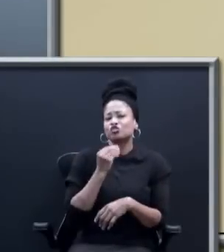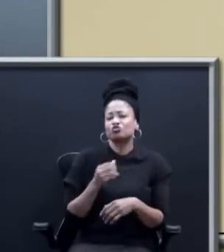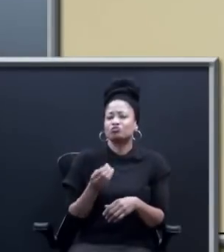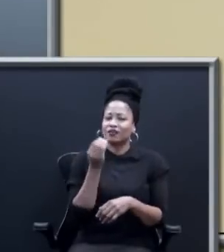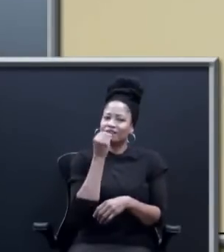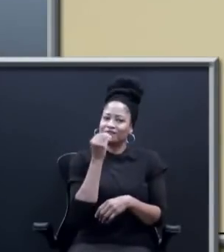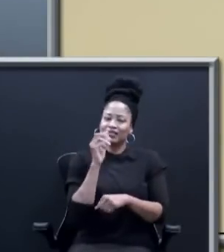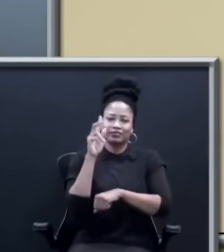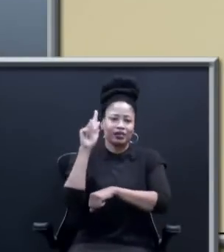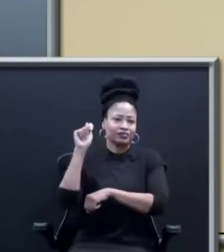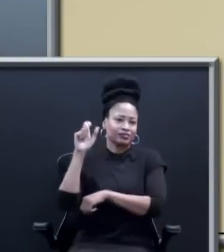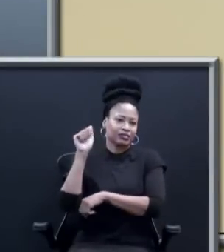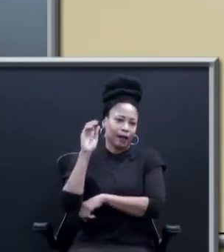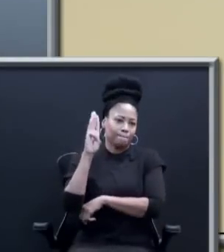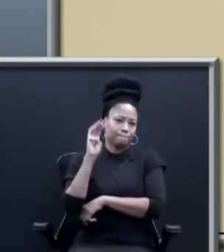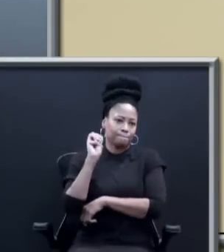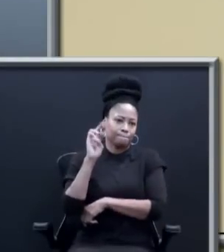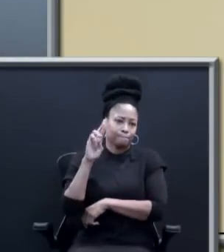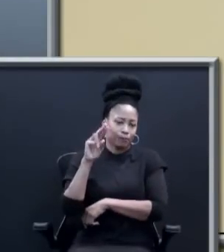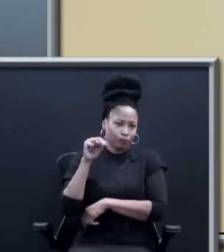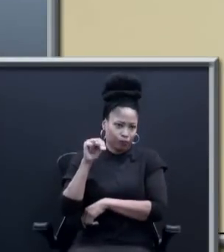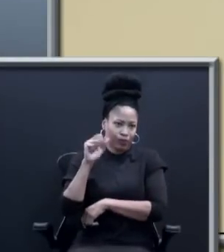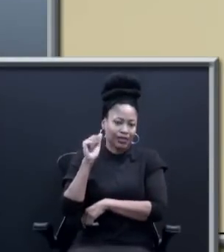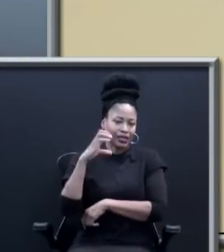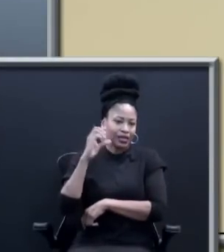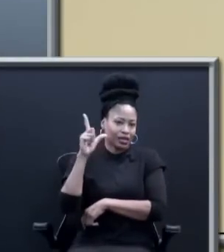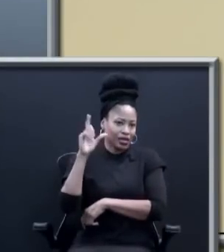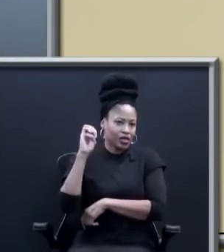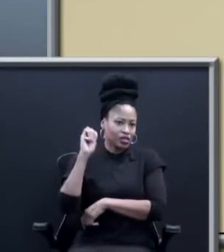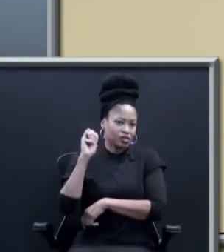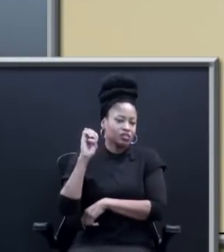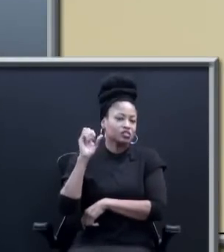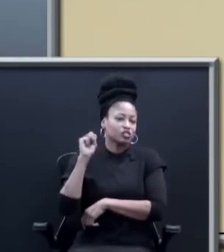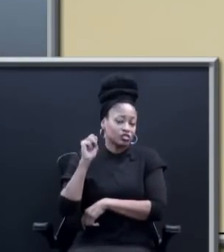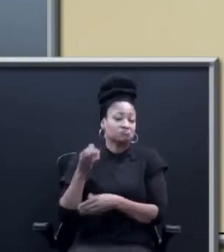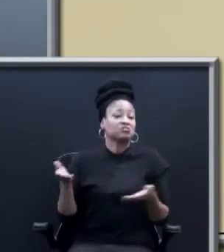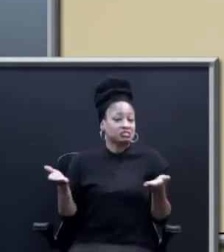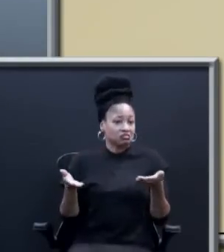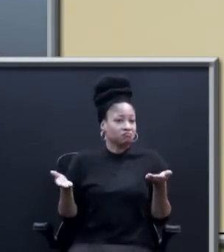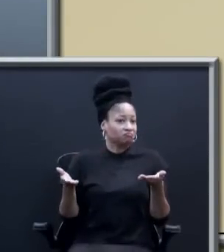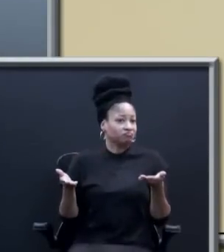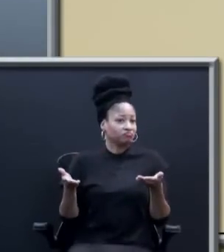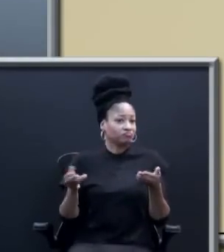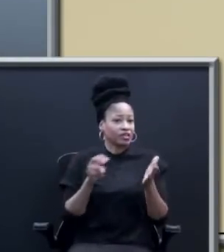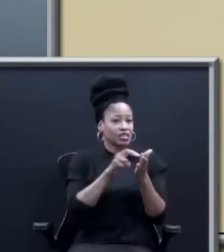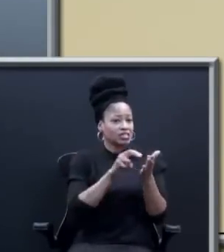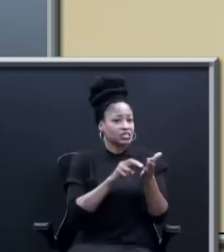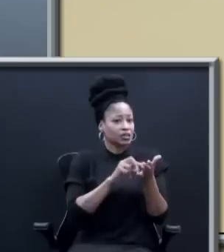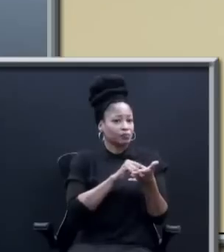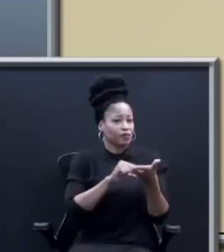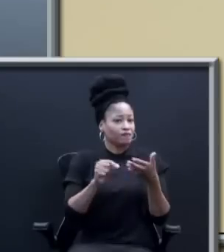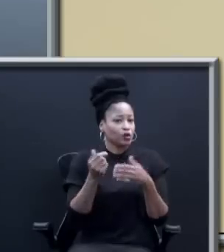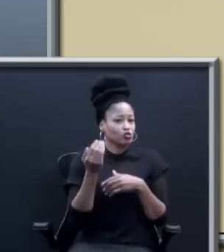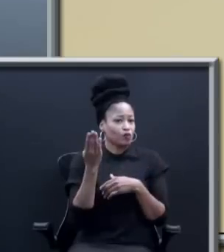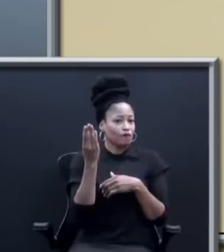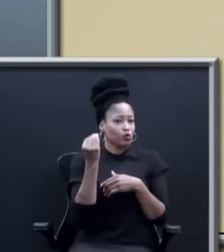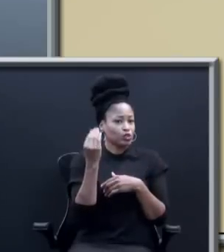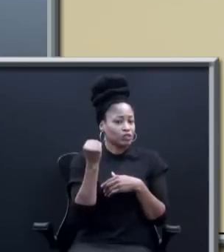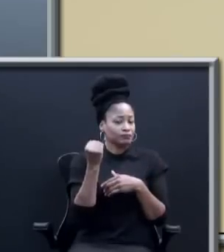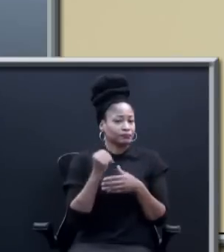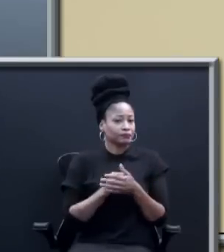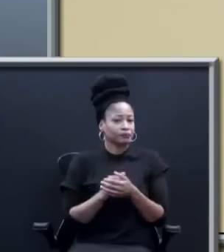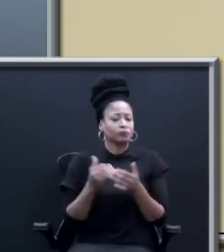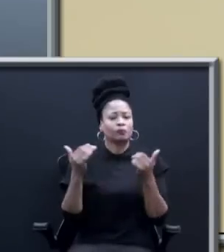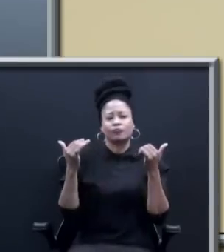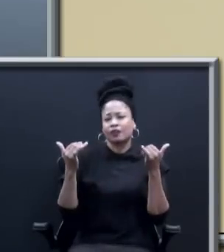Tabernacles was at hand. Uh-huh. Now the Jews' Feast of Tabernacles was at hand. Skip down to verse 14 and read it.